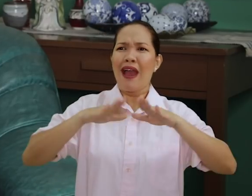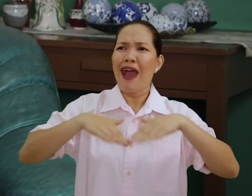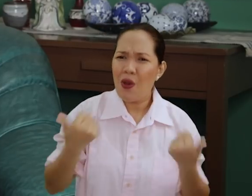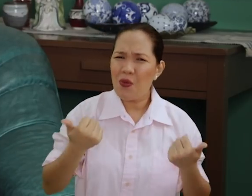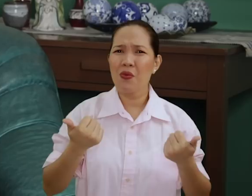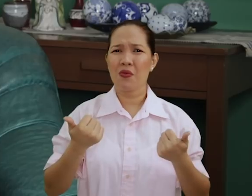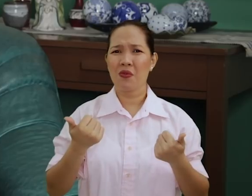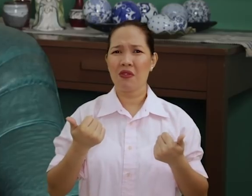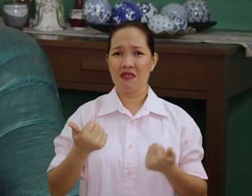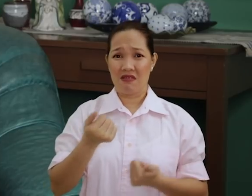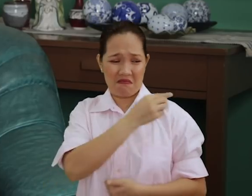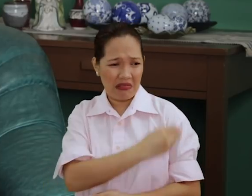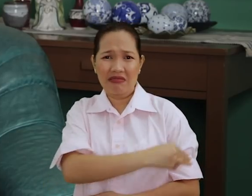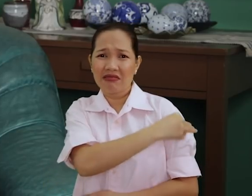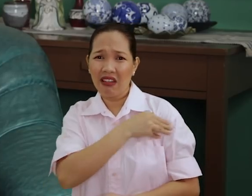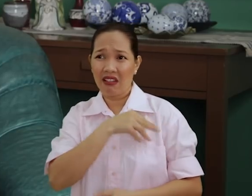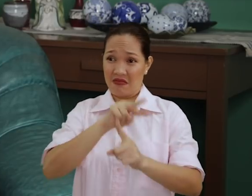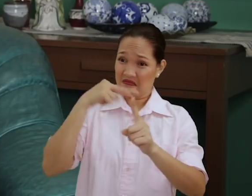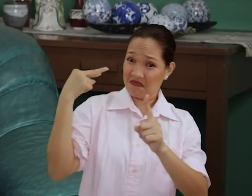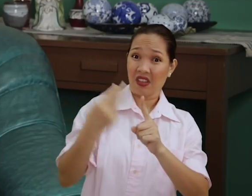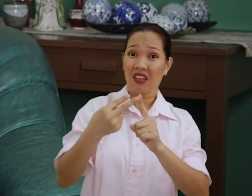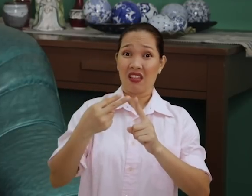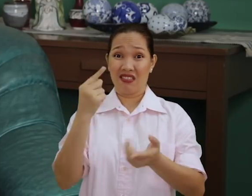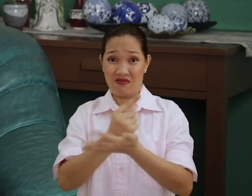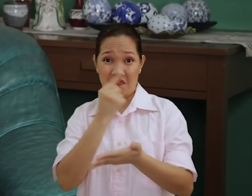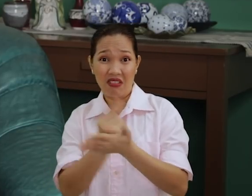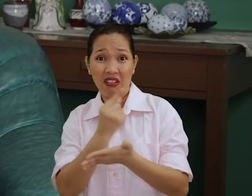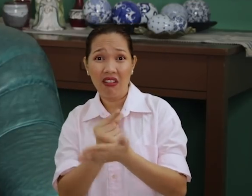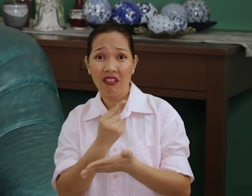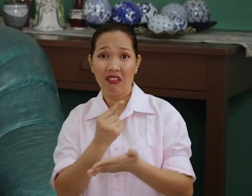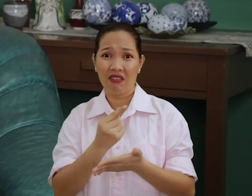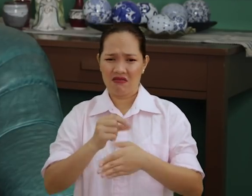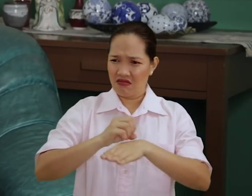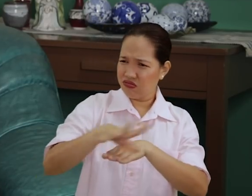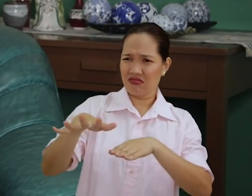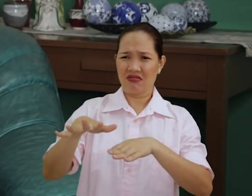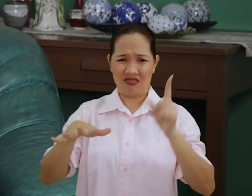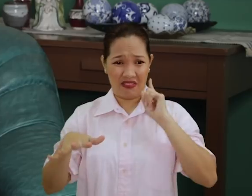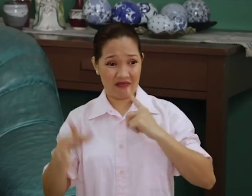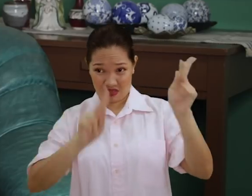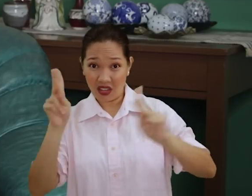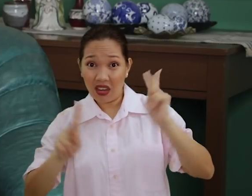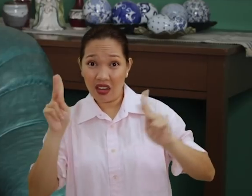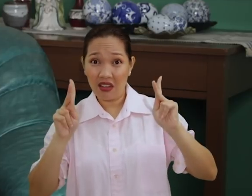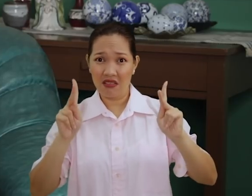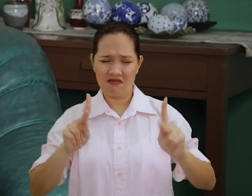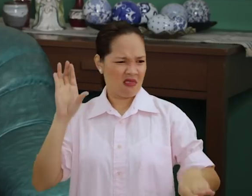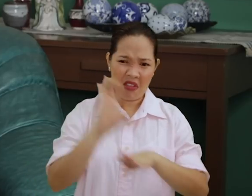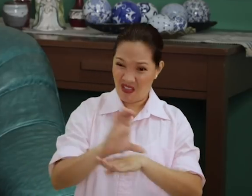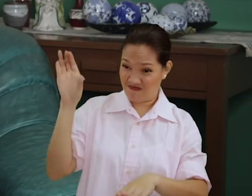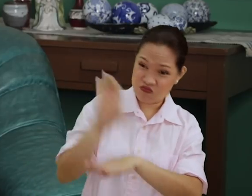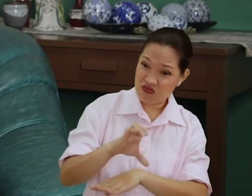Unfortunately, we focus much on the healing of the deaf man, his condition. In the process, we forget what